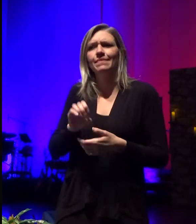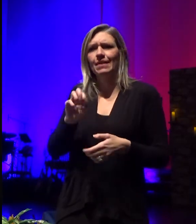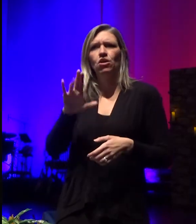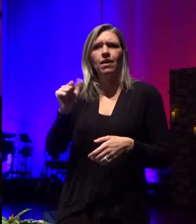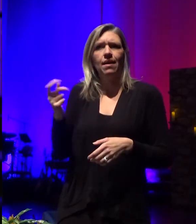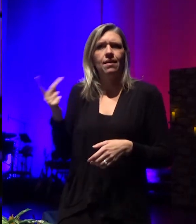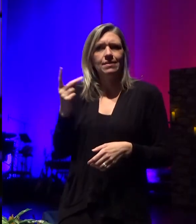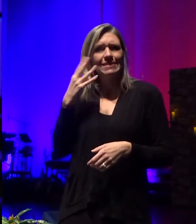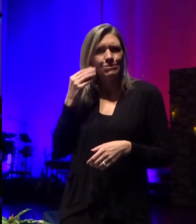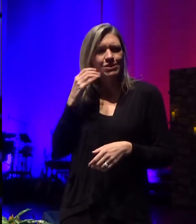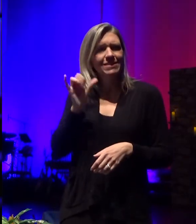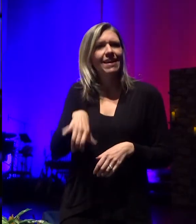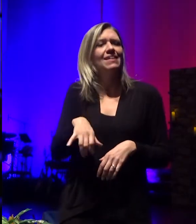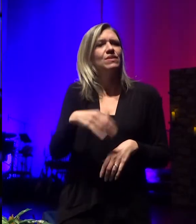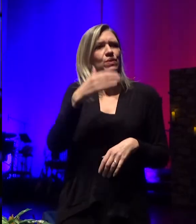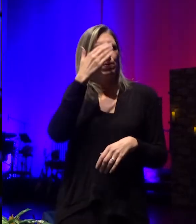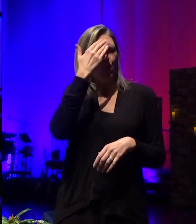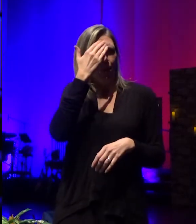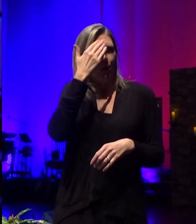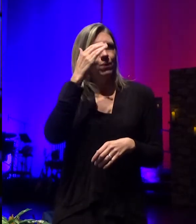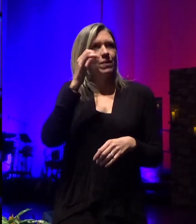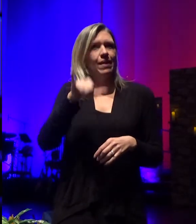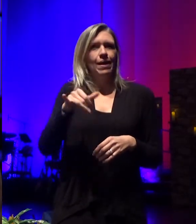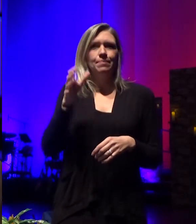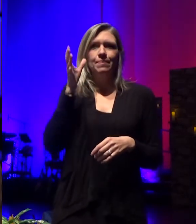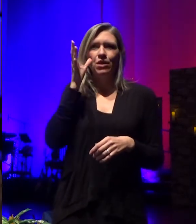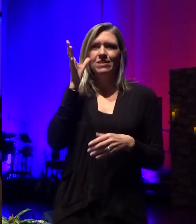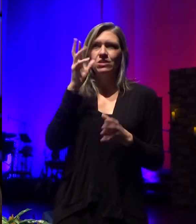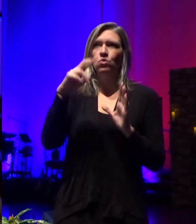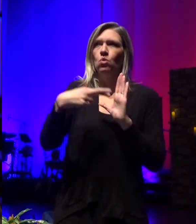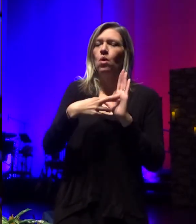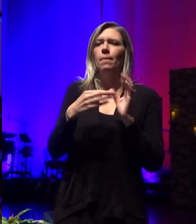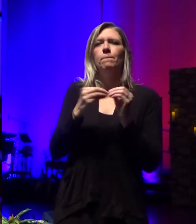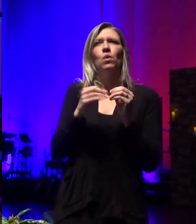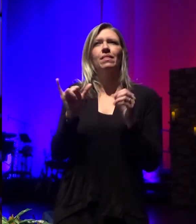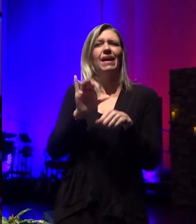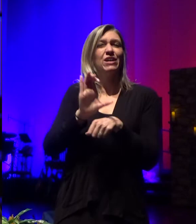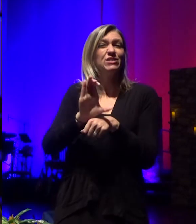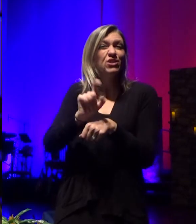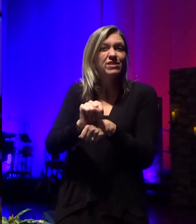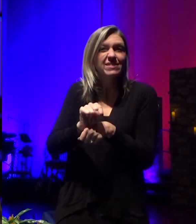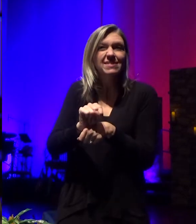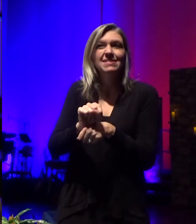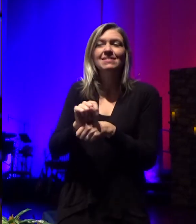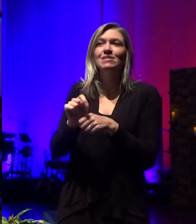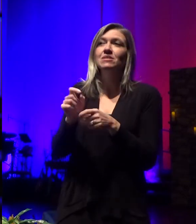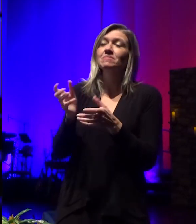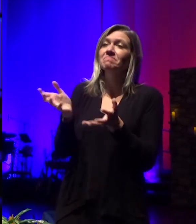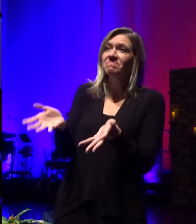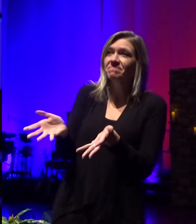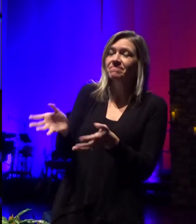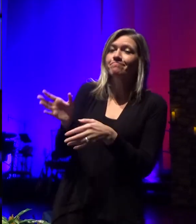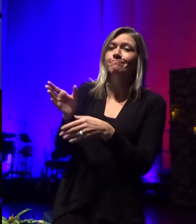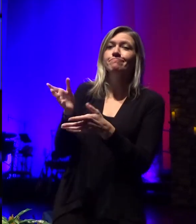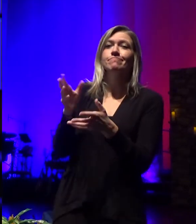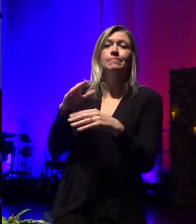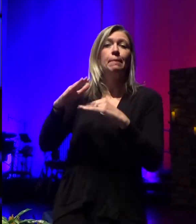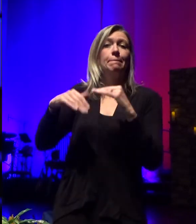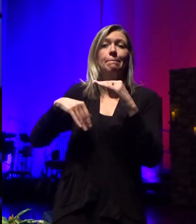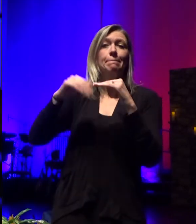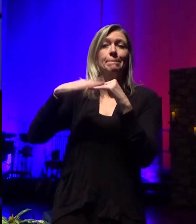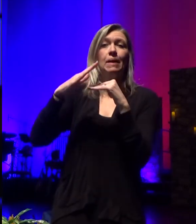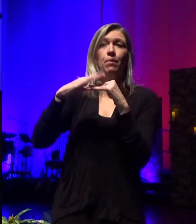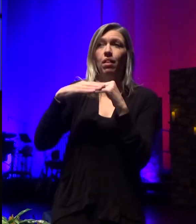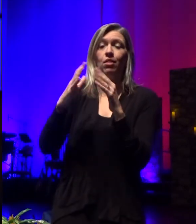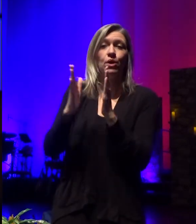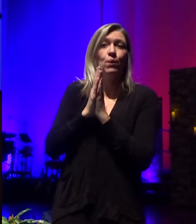We now know of ourselves in the parenting role as more like consultants who receive minimal requests for